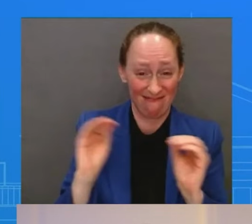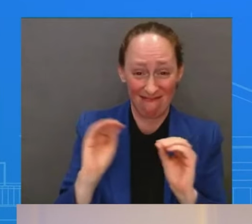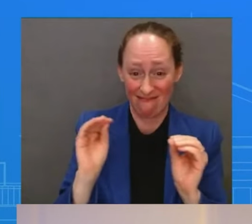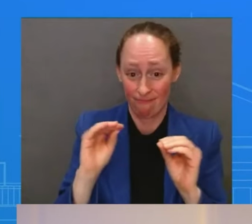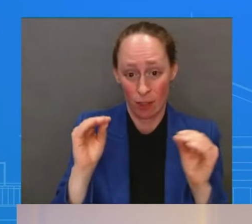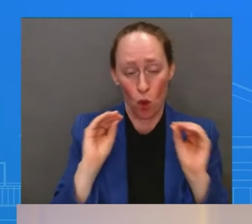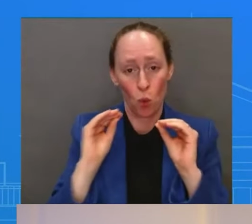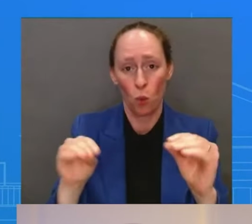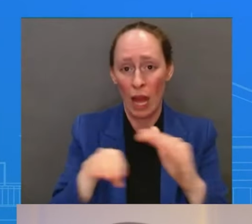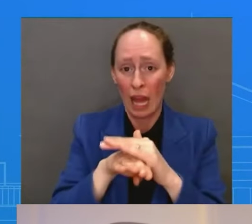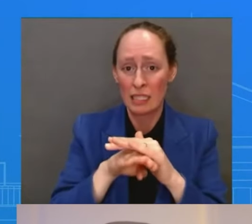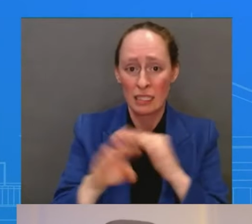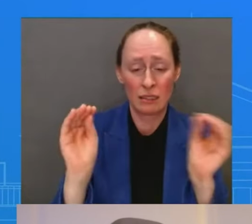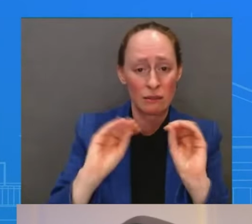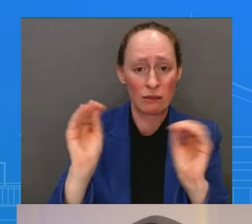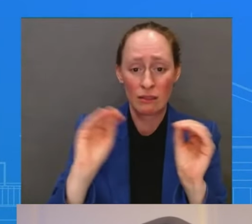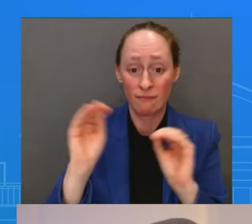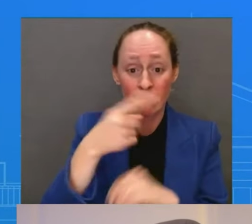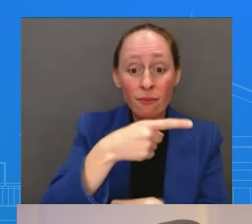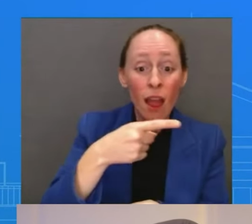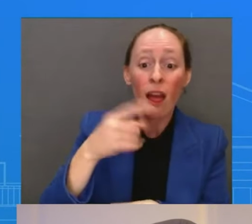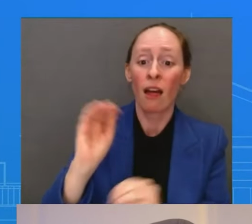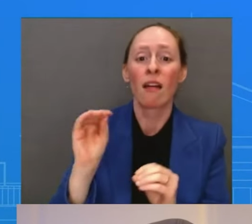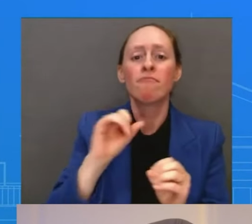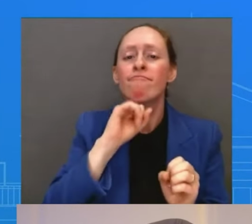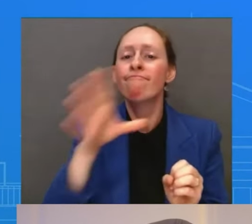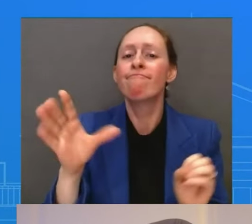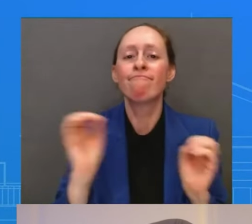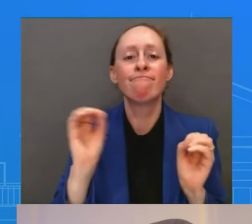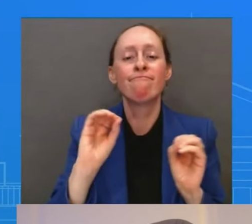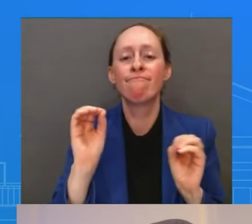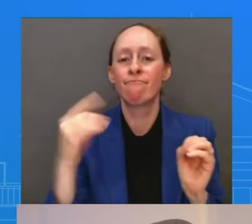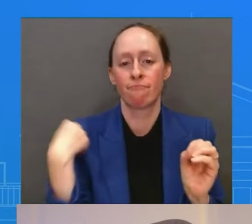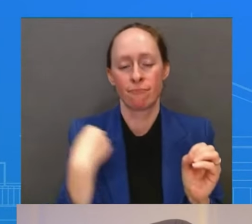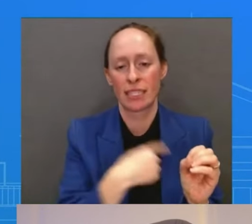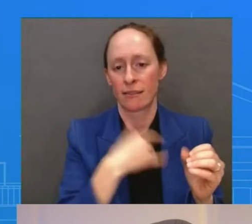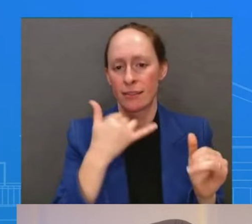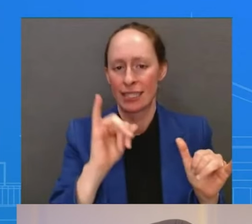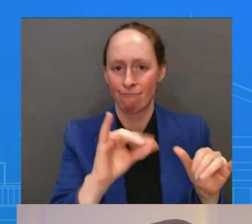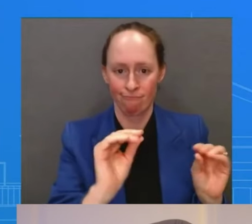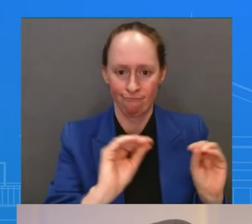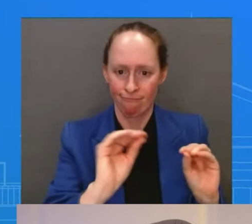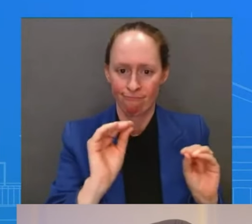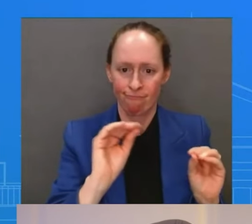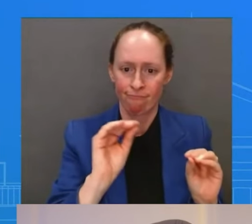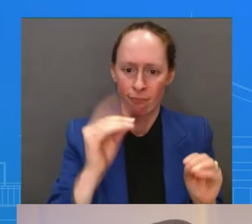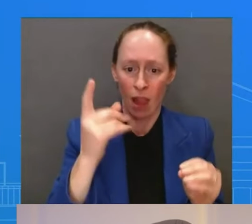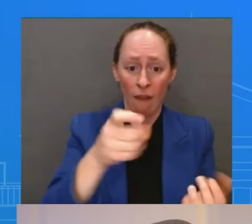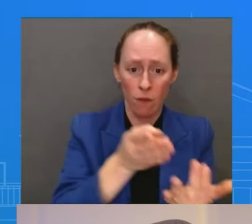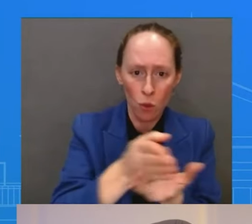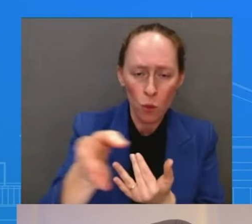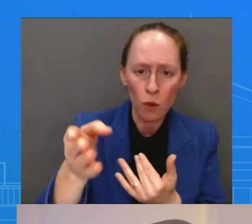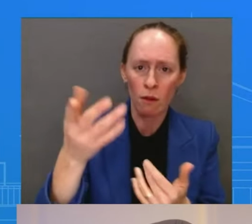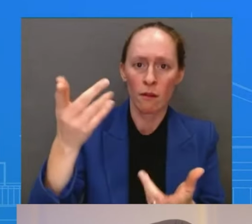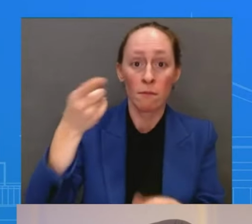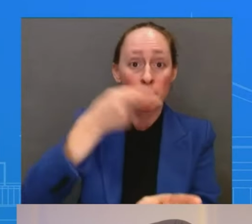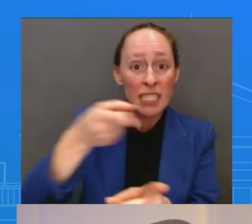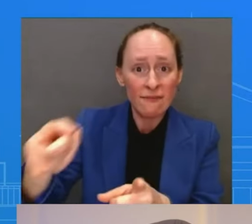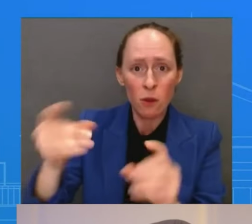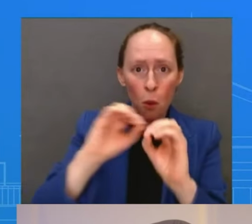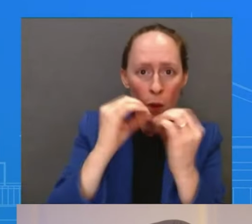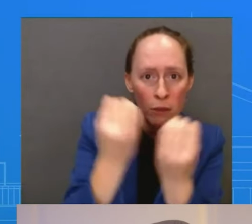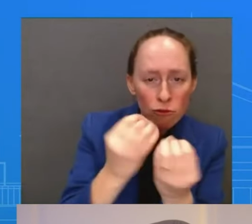approved to go buy food, medicine, and medical equipment, agricultural products, and ship it into Iran directly to the benefit of the Iranian